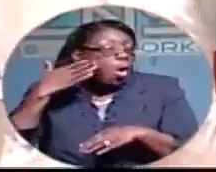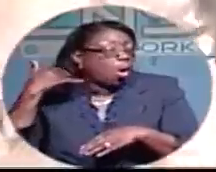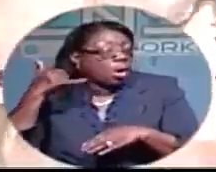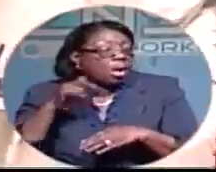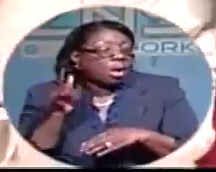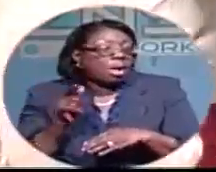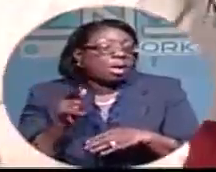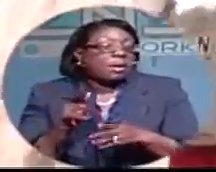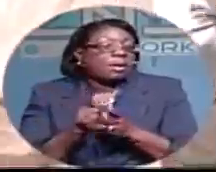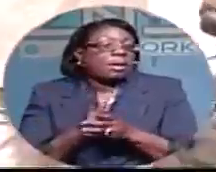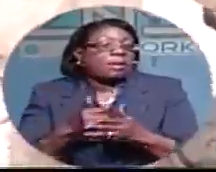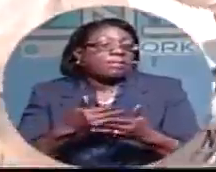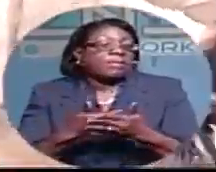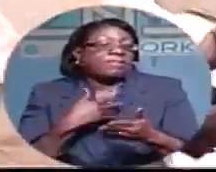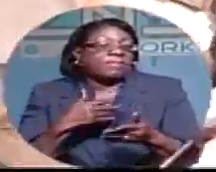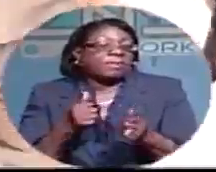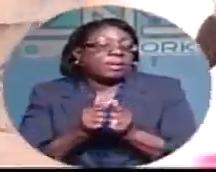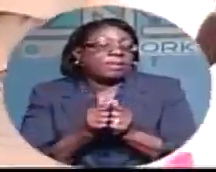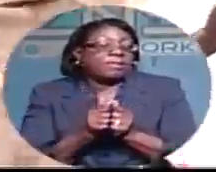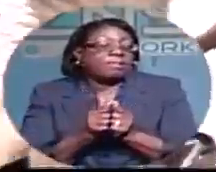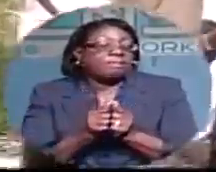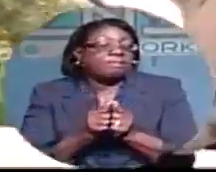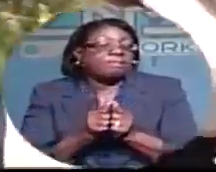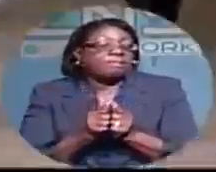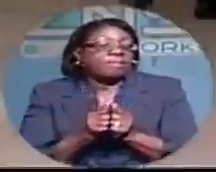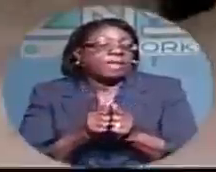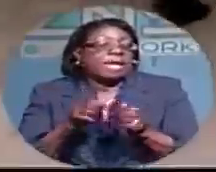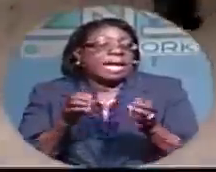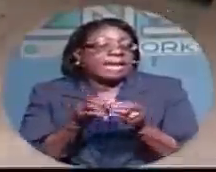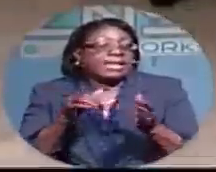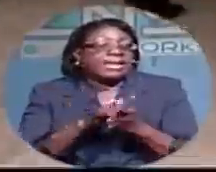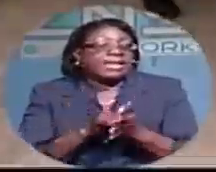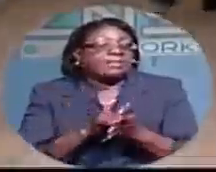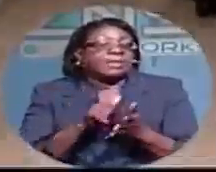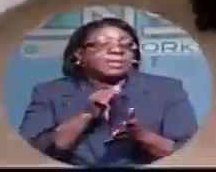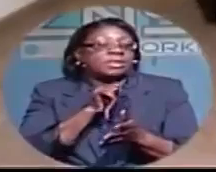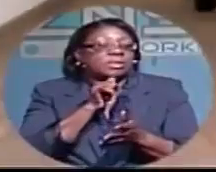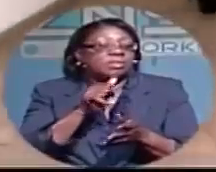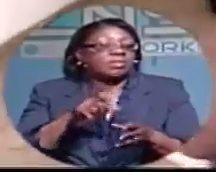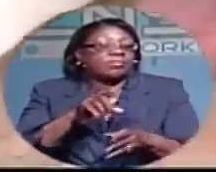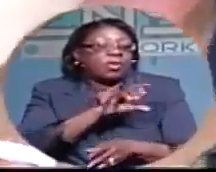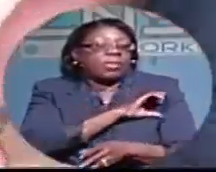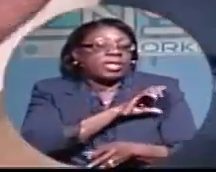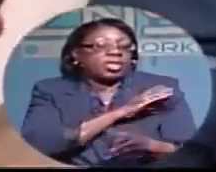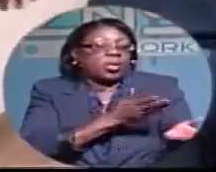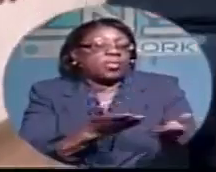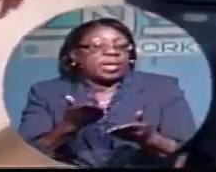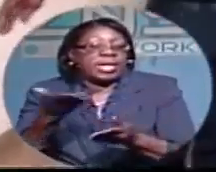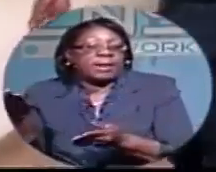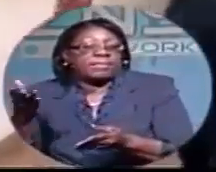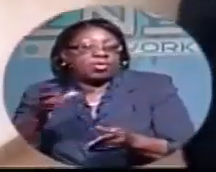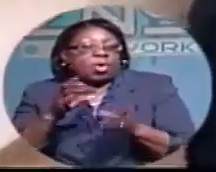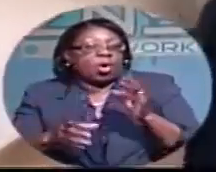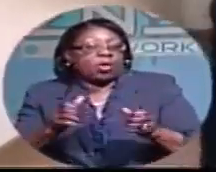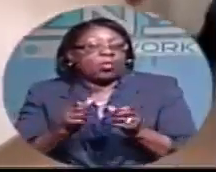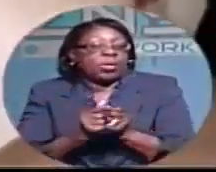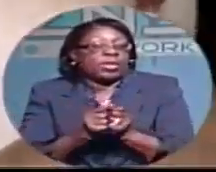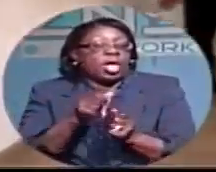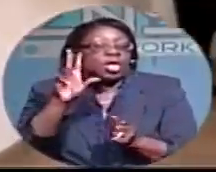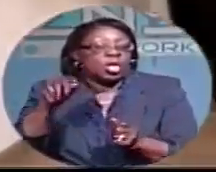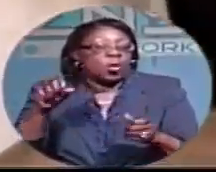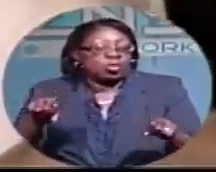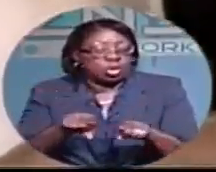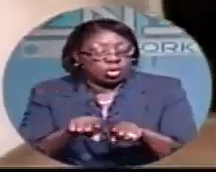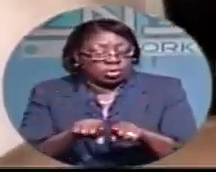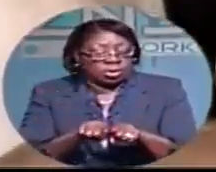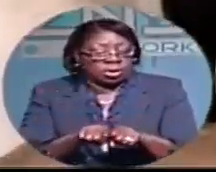Gibson's attorney, Stanley Rule, also echoed the same claims, adding that it was inhumane for police to bring him to court without shoes. He also asked for